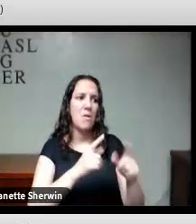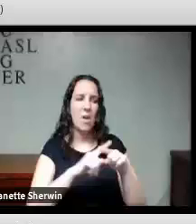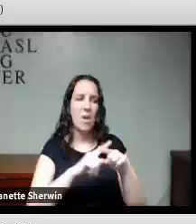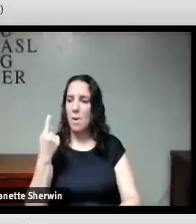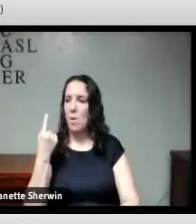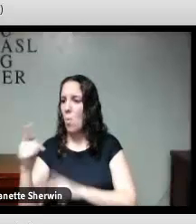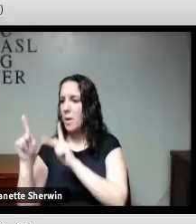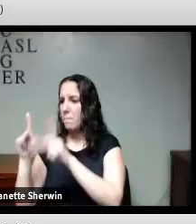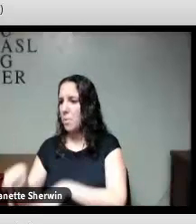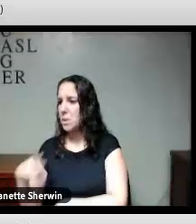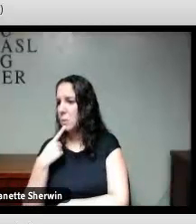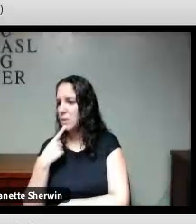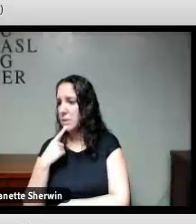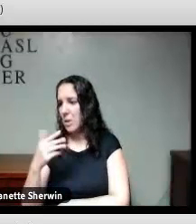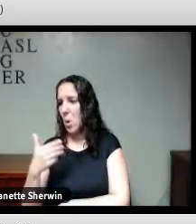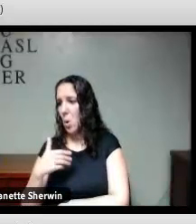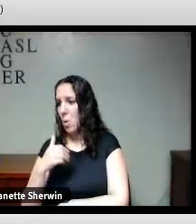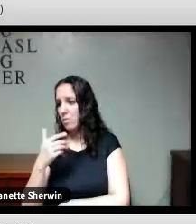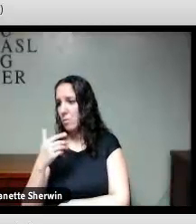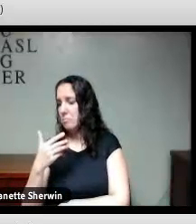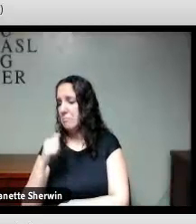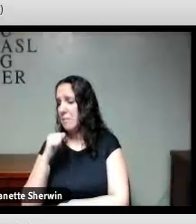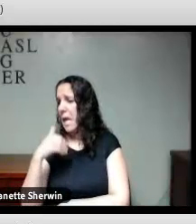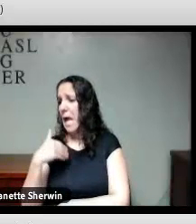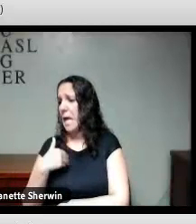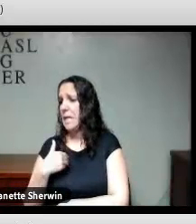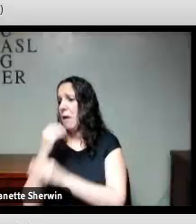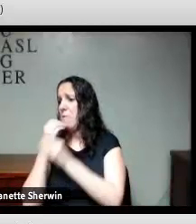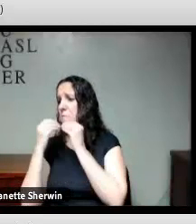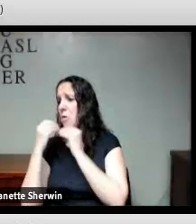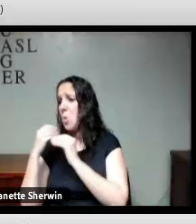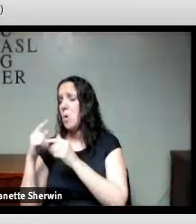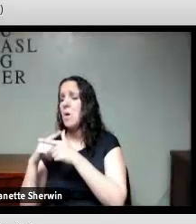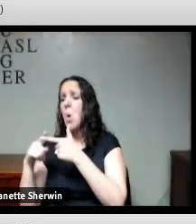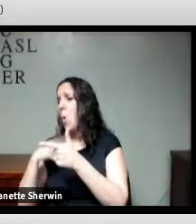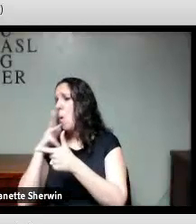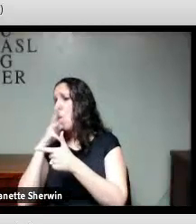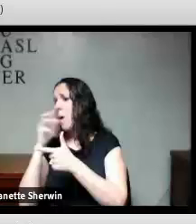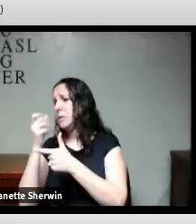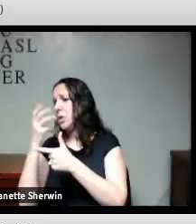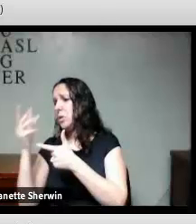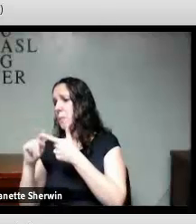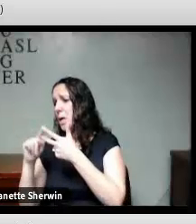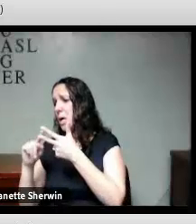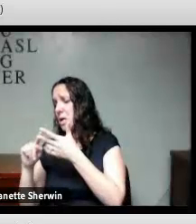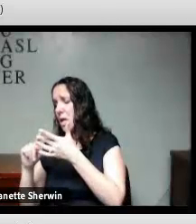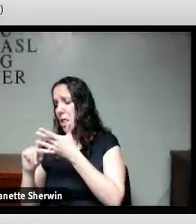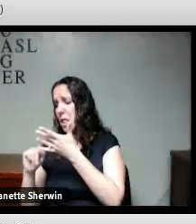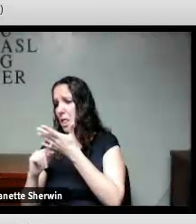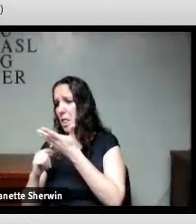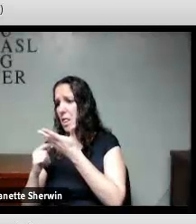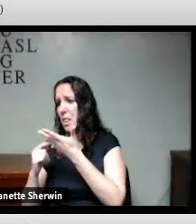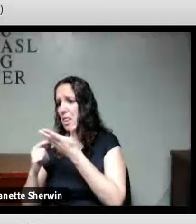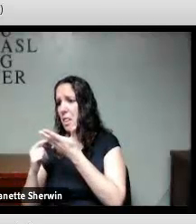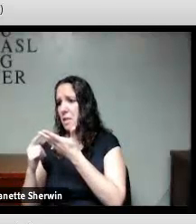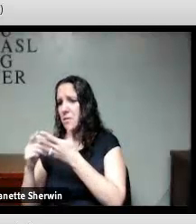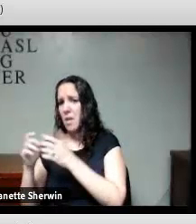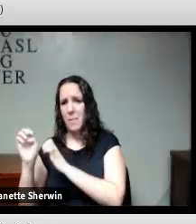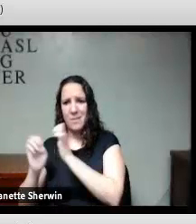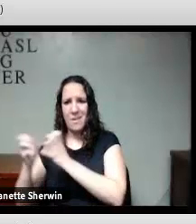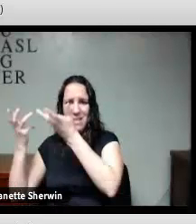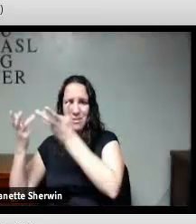have donuts, or I had too many slides, or something like that. And I don't get the opportunity to resolve that because, first of all, the evaluations are done at